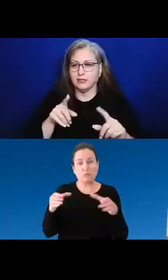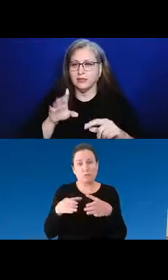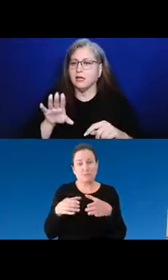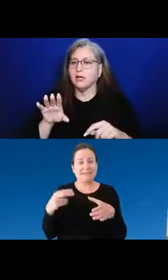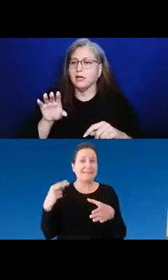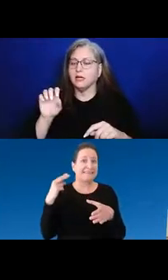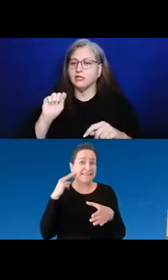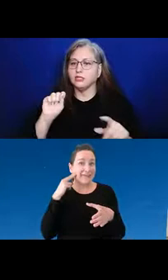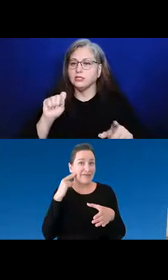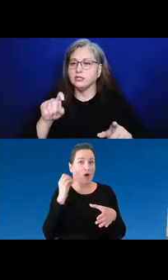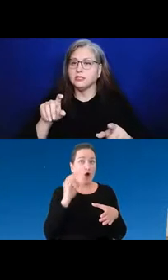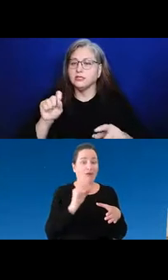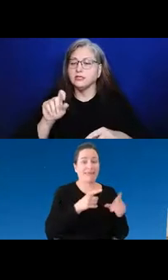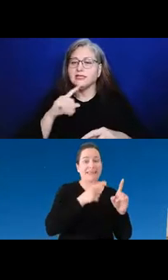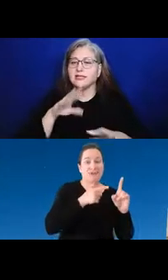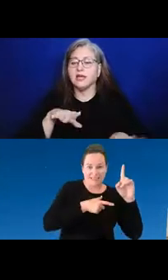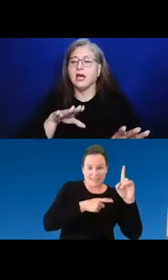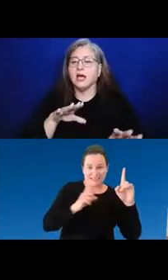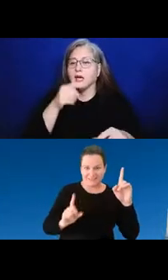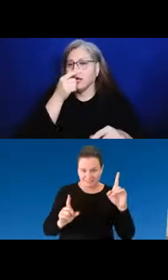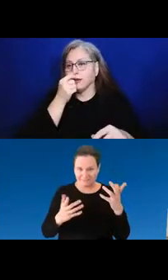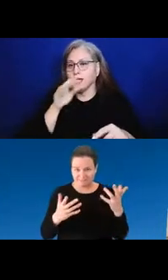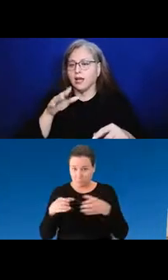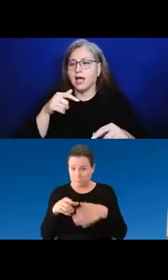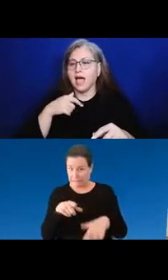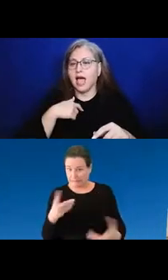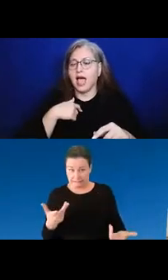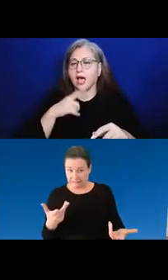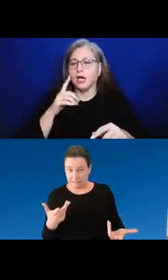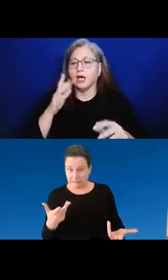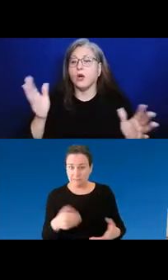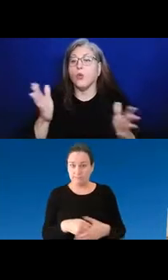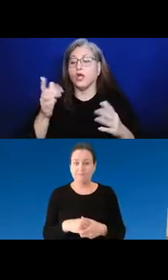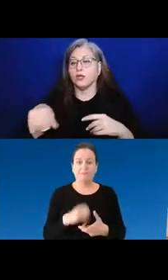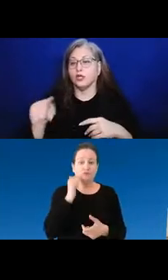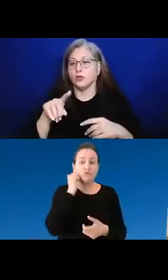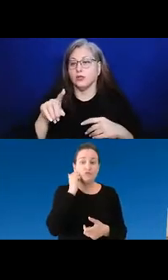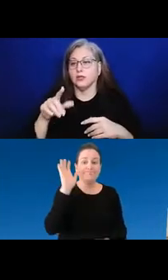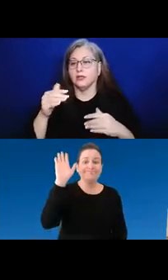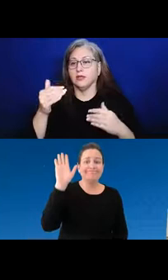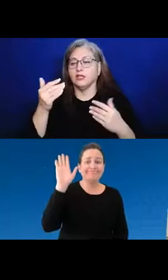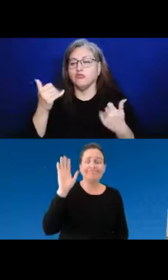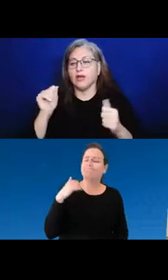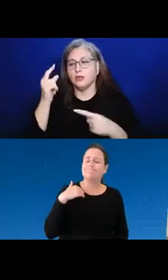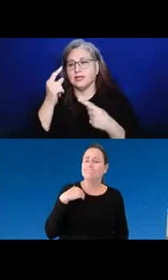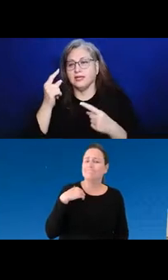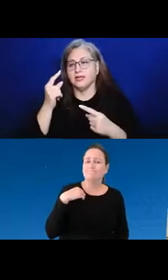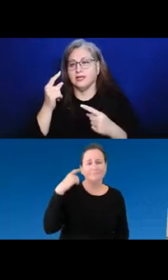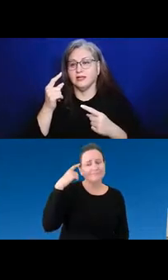assign coders. So Betty, I'm gonna encourage that we consider